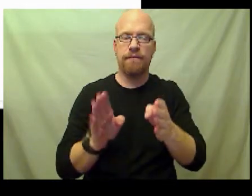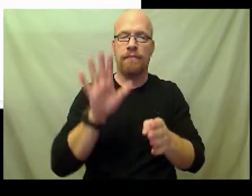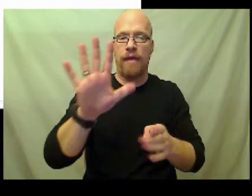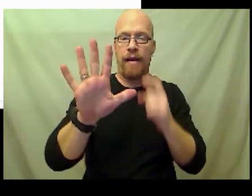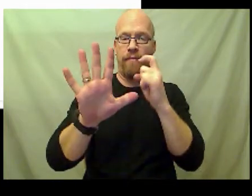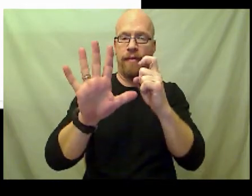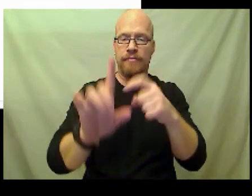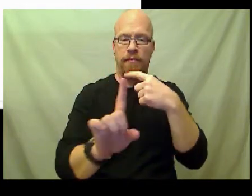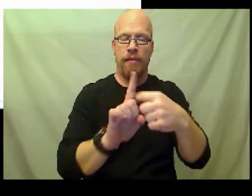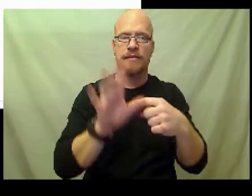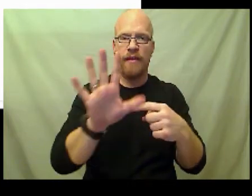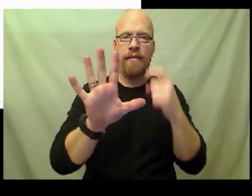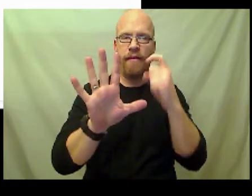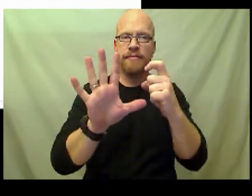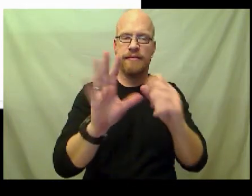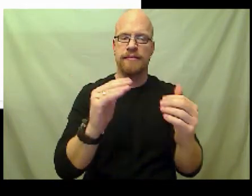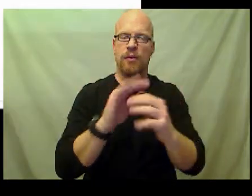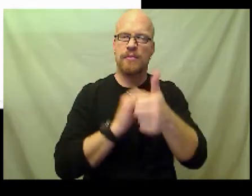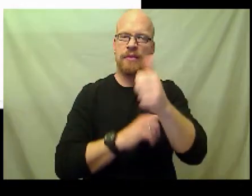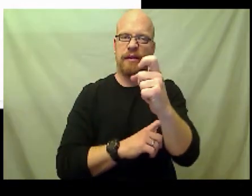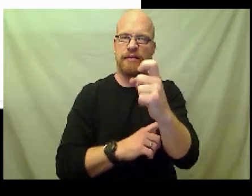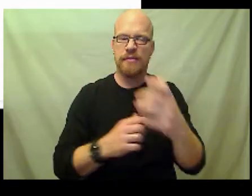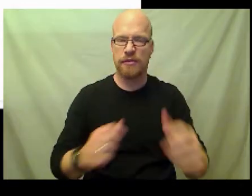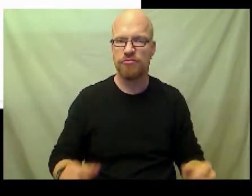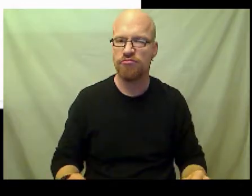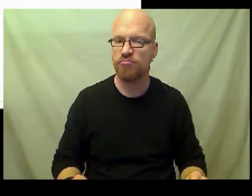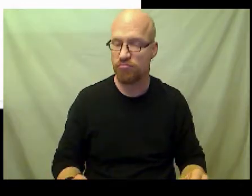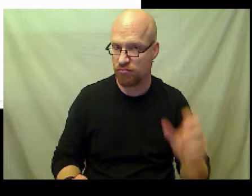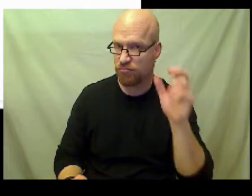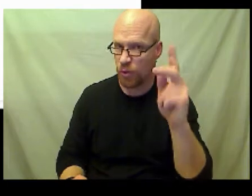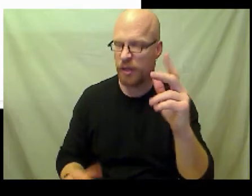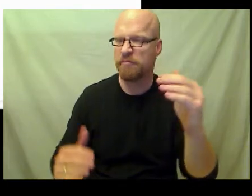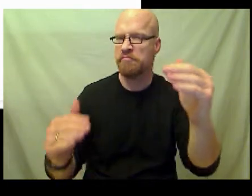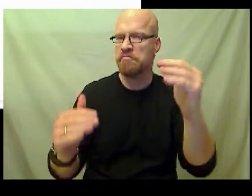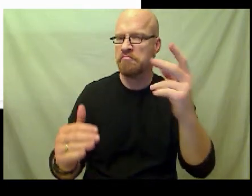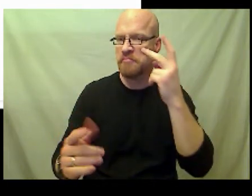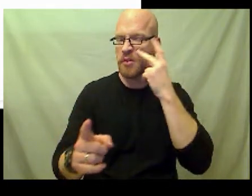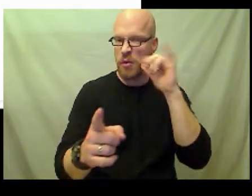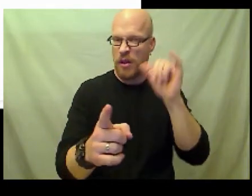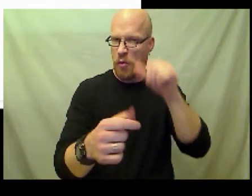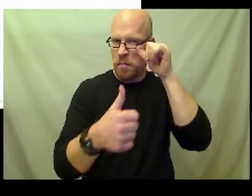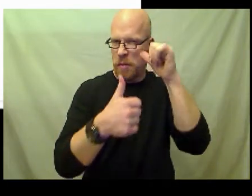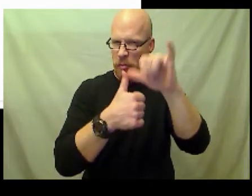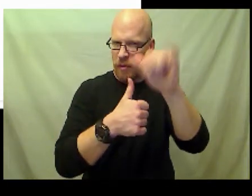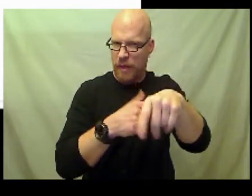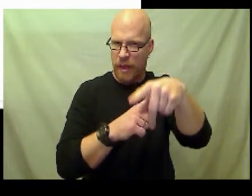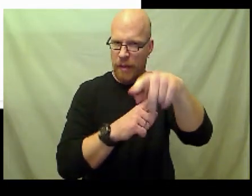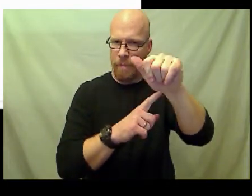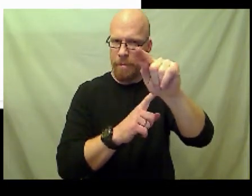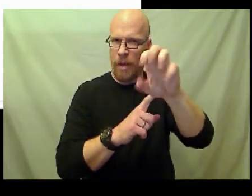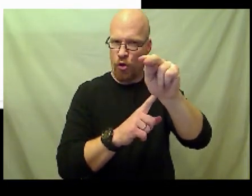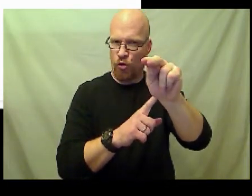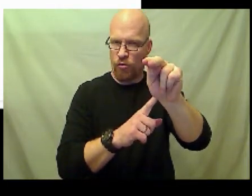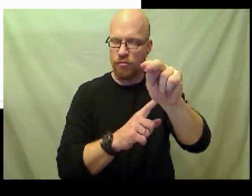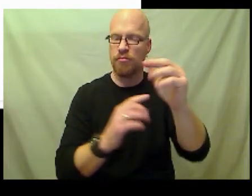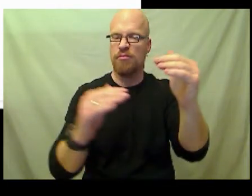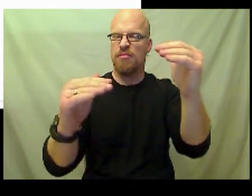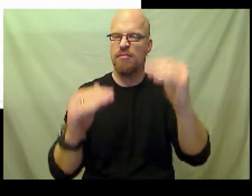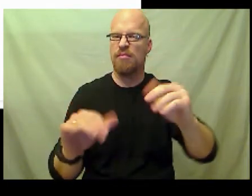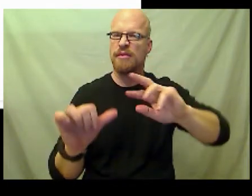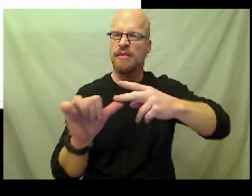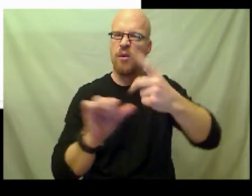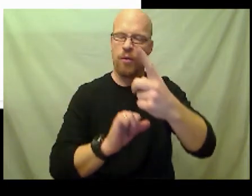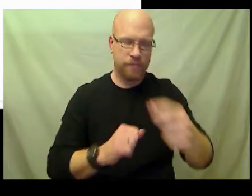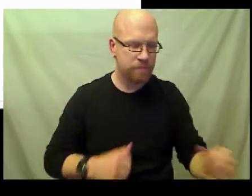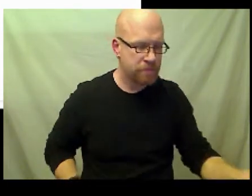25. The middle is 5x plus 5x. Okay? Now keep this pattern in mind as we go